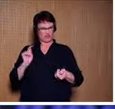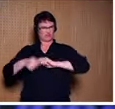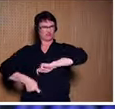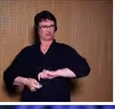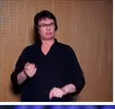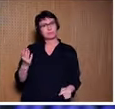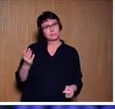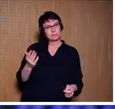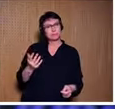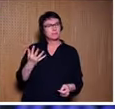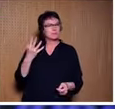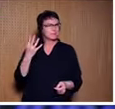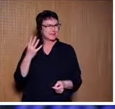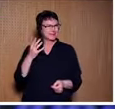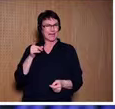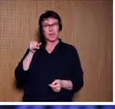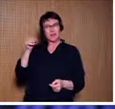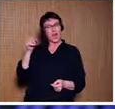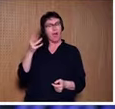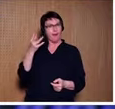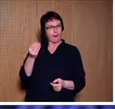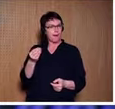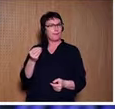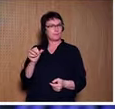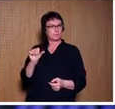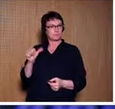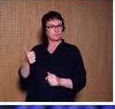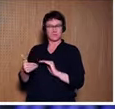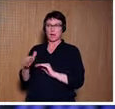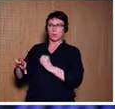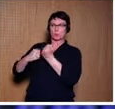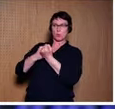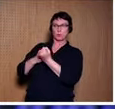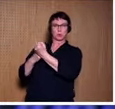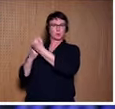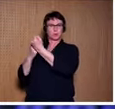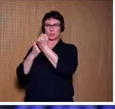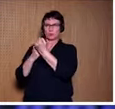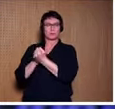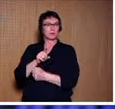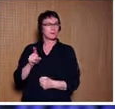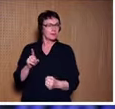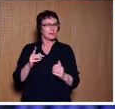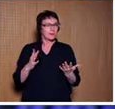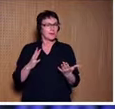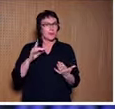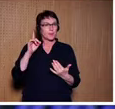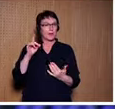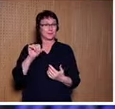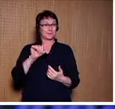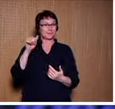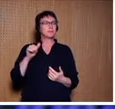coalitions, alliances to support this. Second, democracy by its very